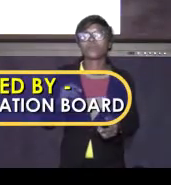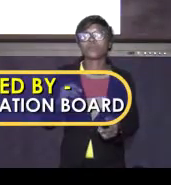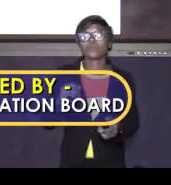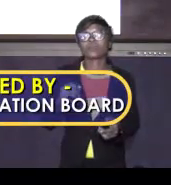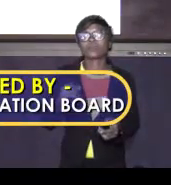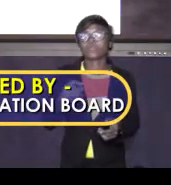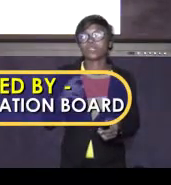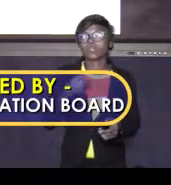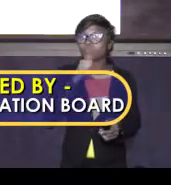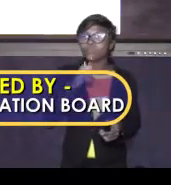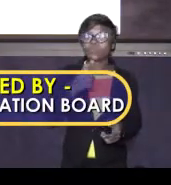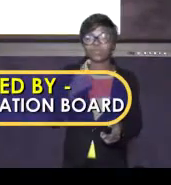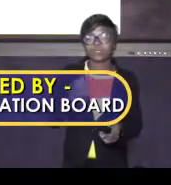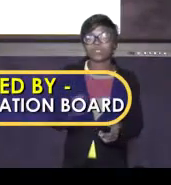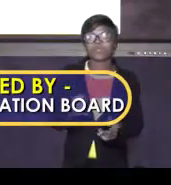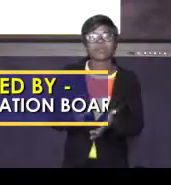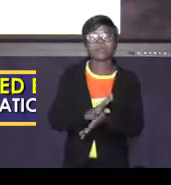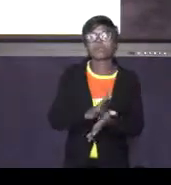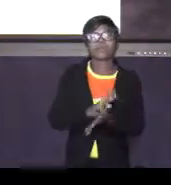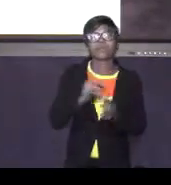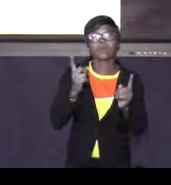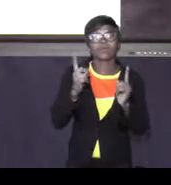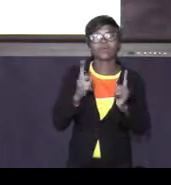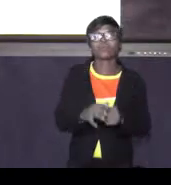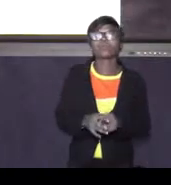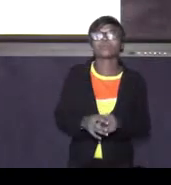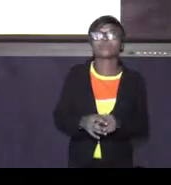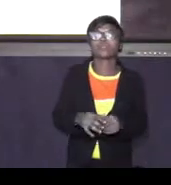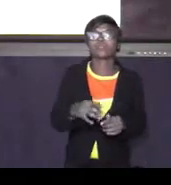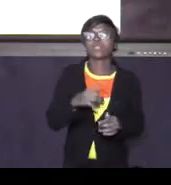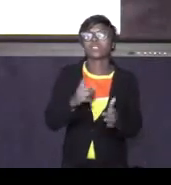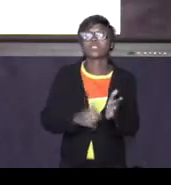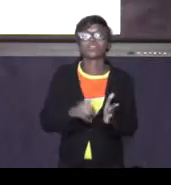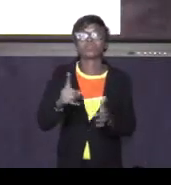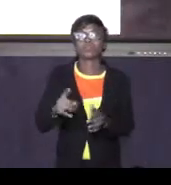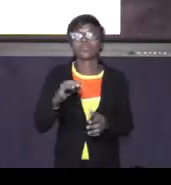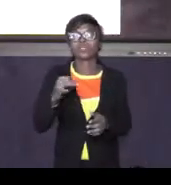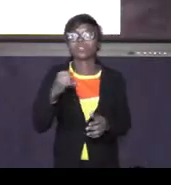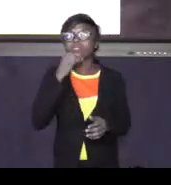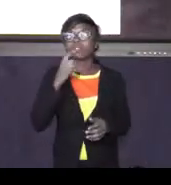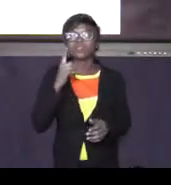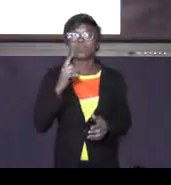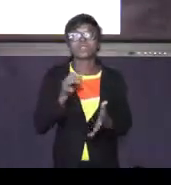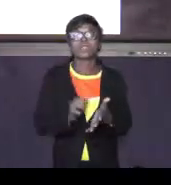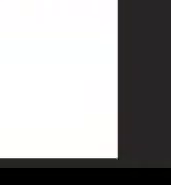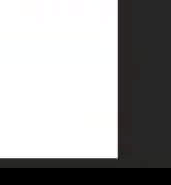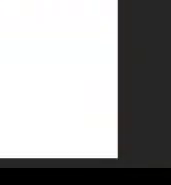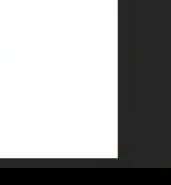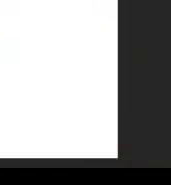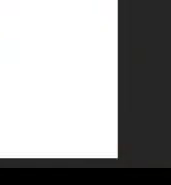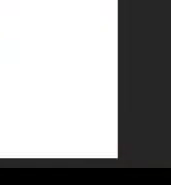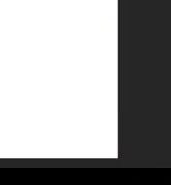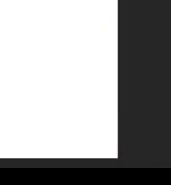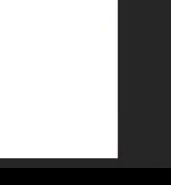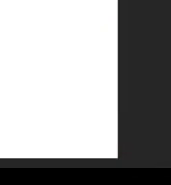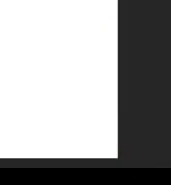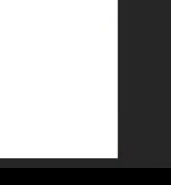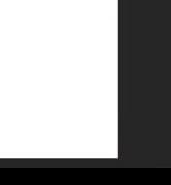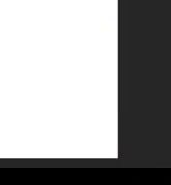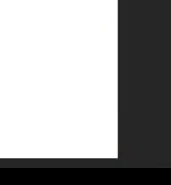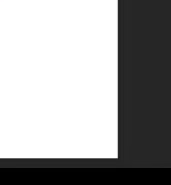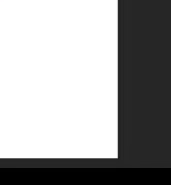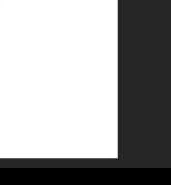I'm referring to is not the file like a paper file. This type of file, look at the picture, we use